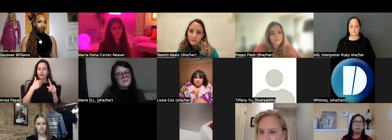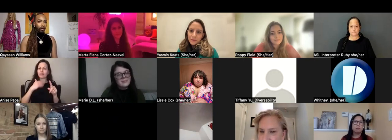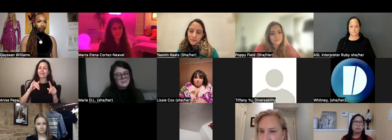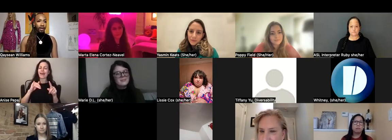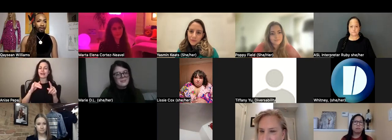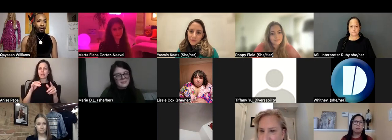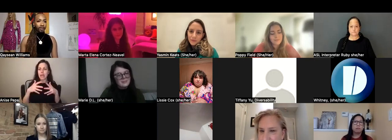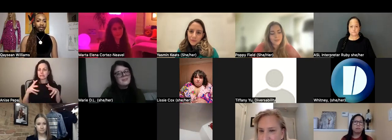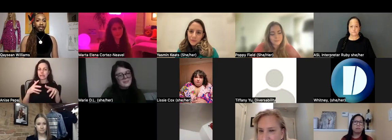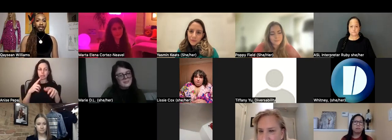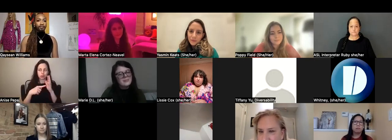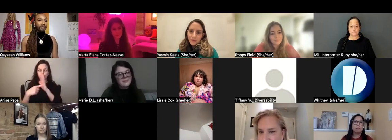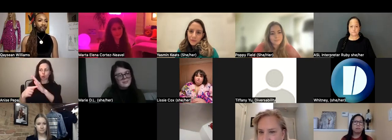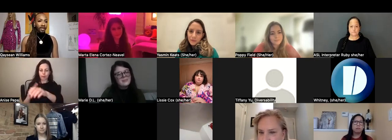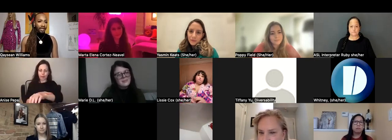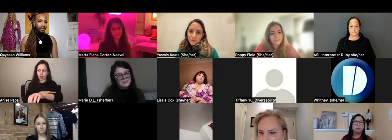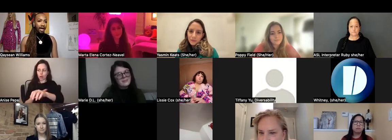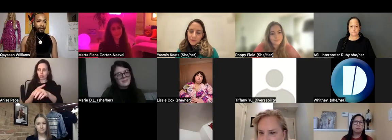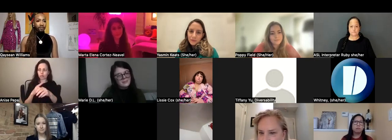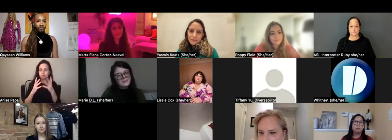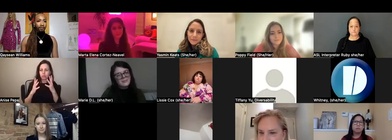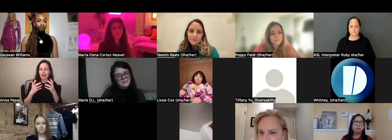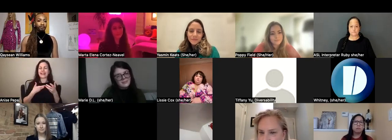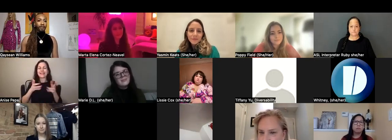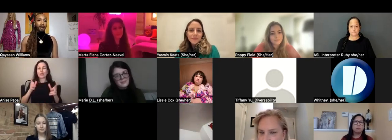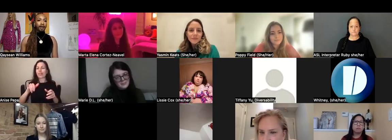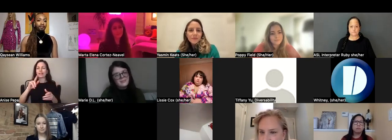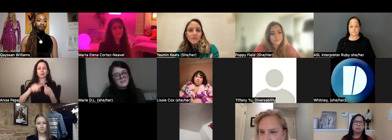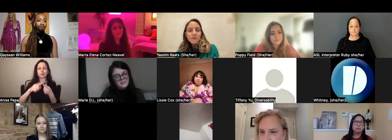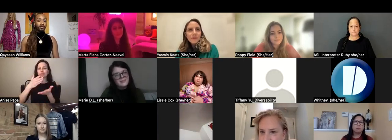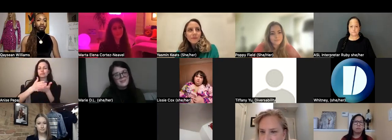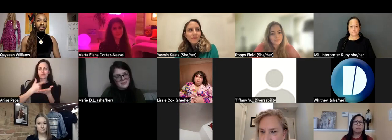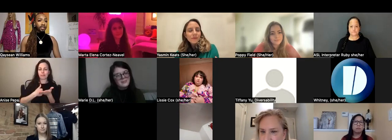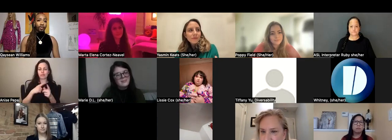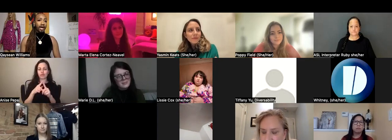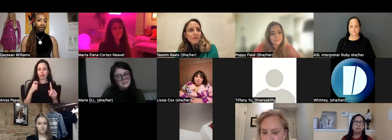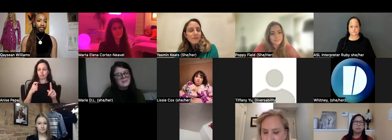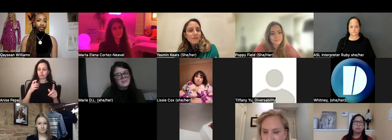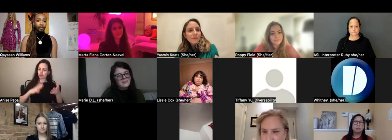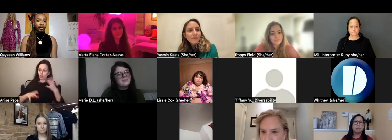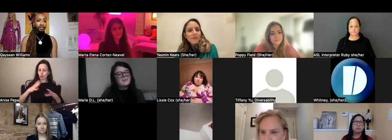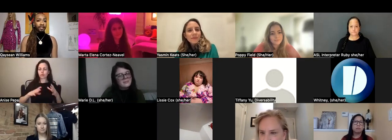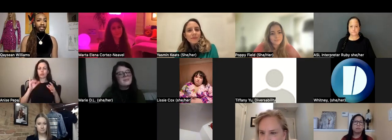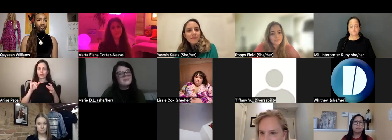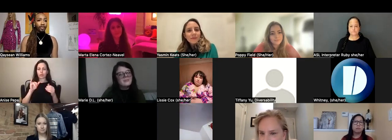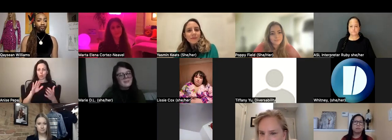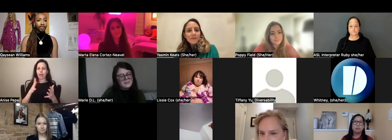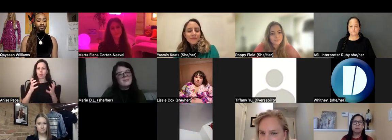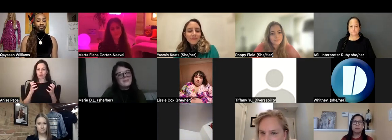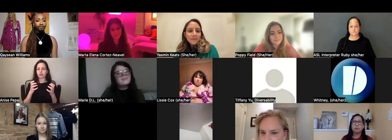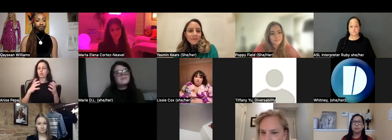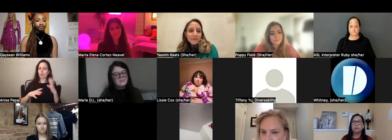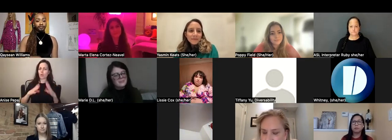my arm through my garments be a thing that stopped me from dressing the way I wanted to and wearing the things that I wanted to